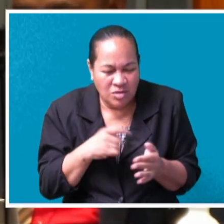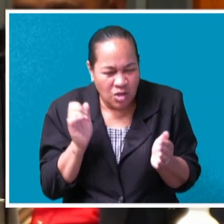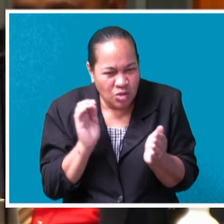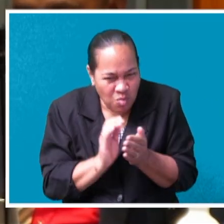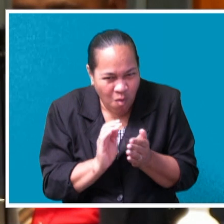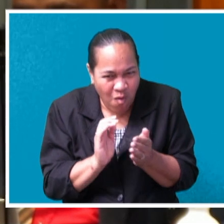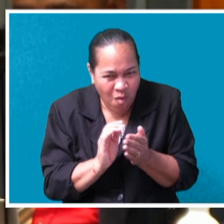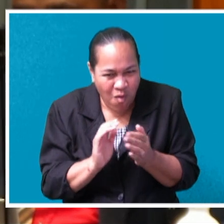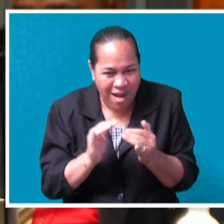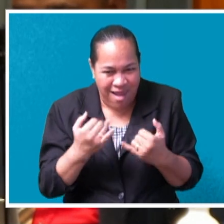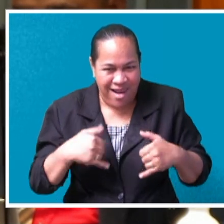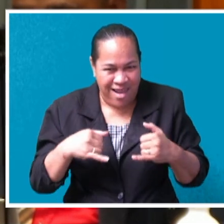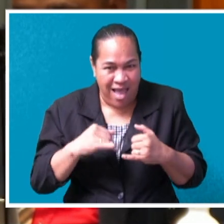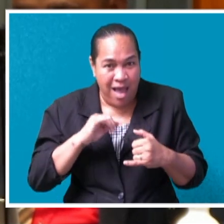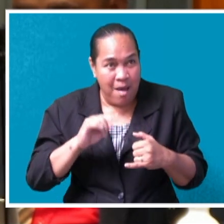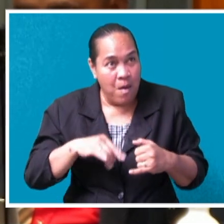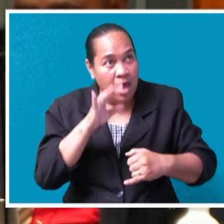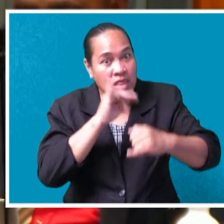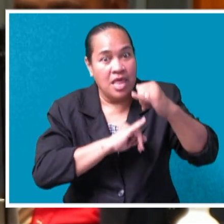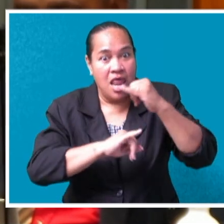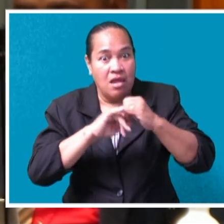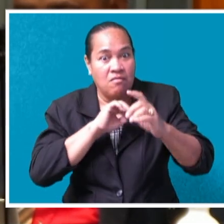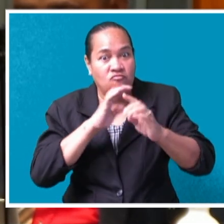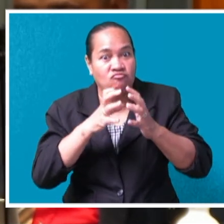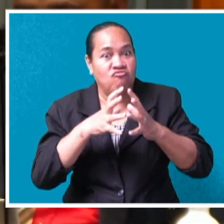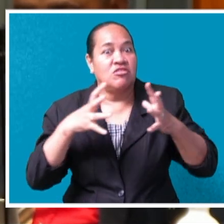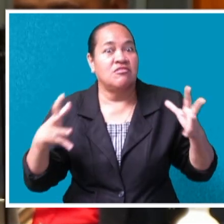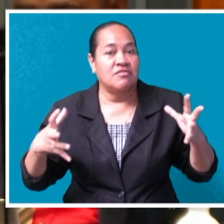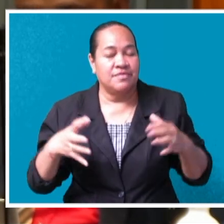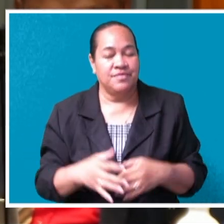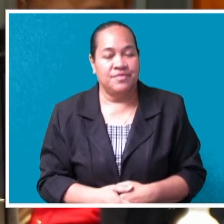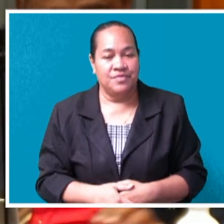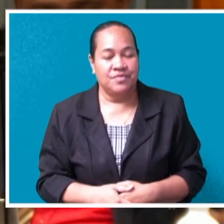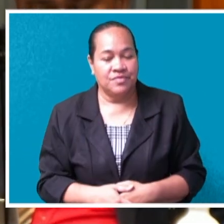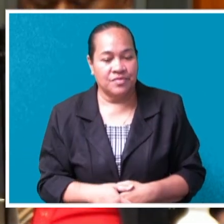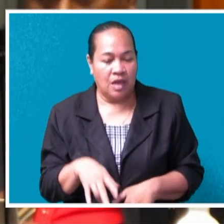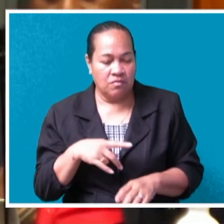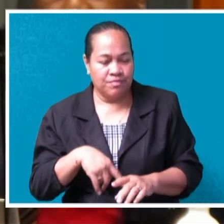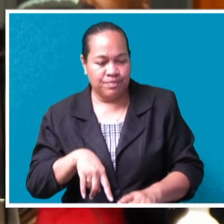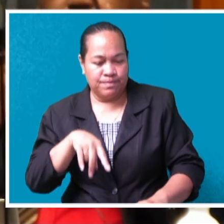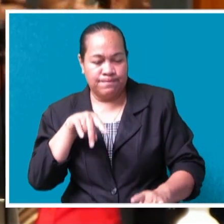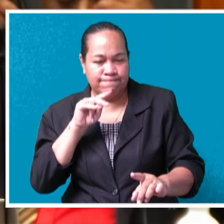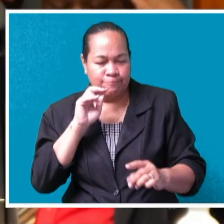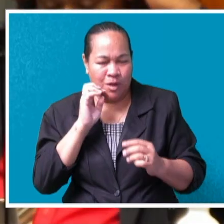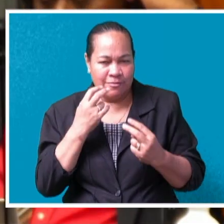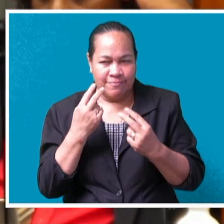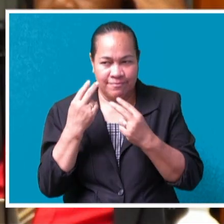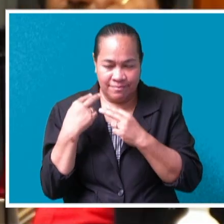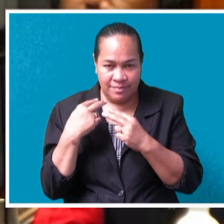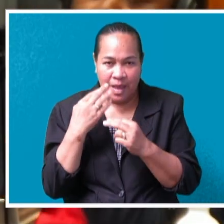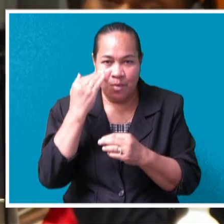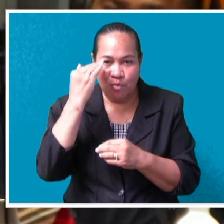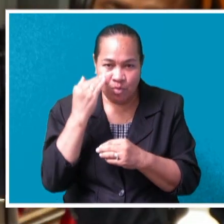complex international environment. At the outset, I wish to reflect briefly on